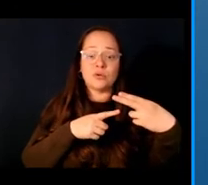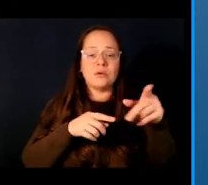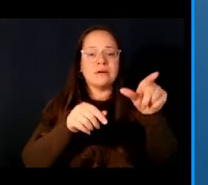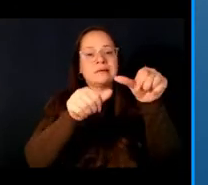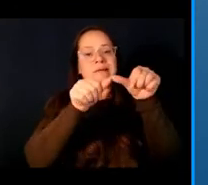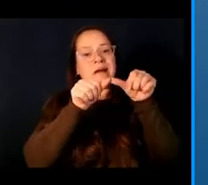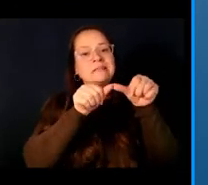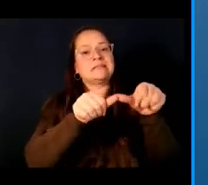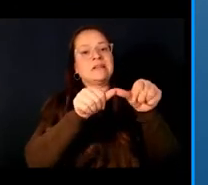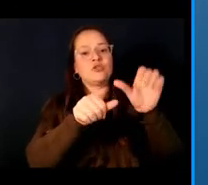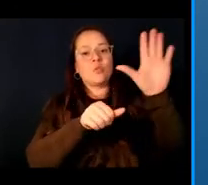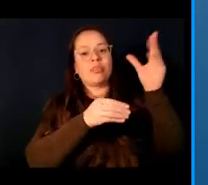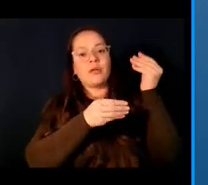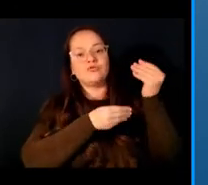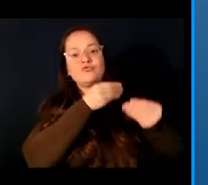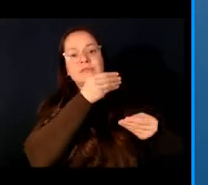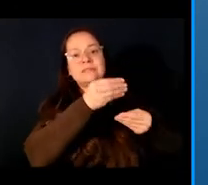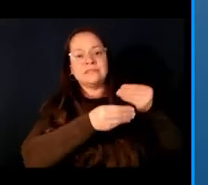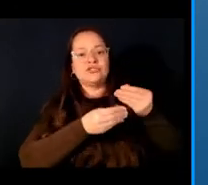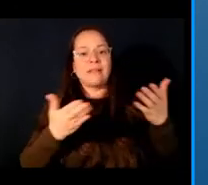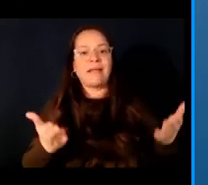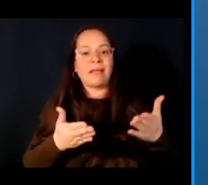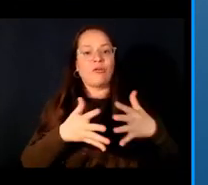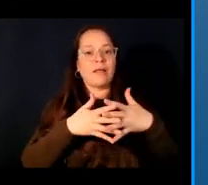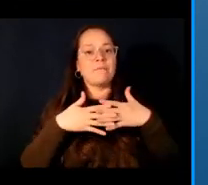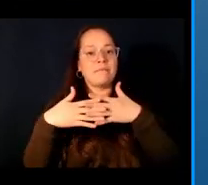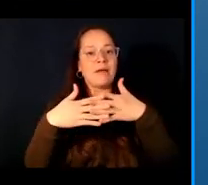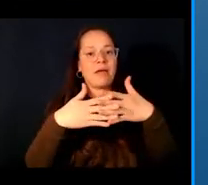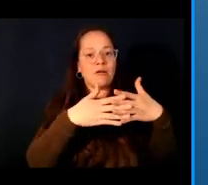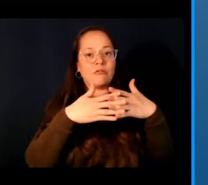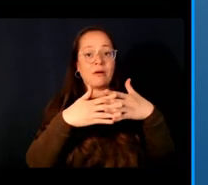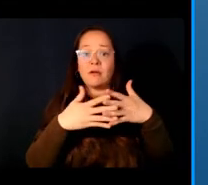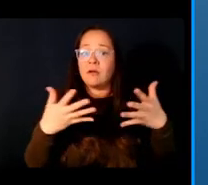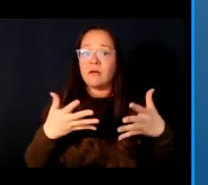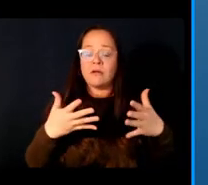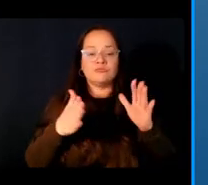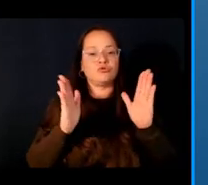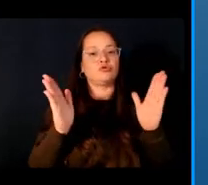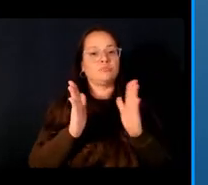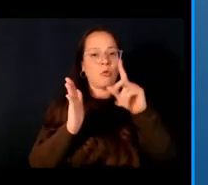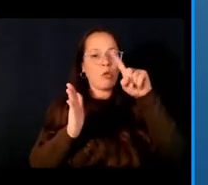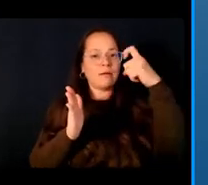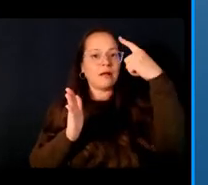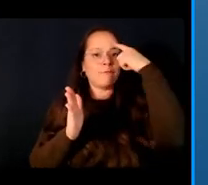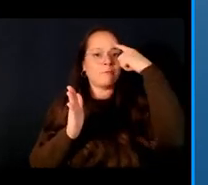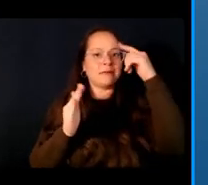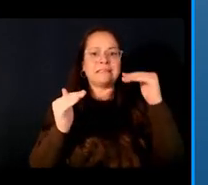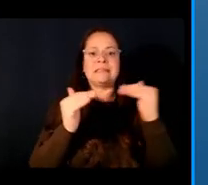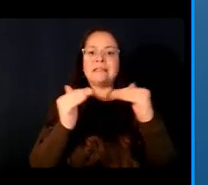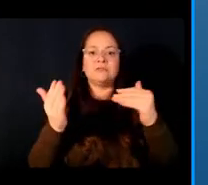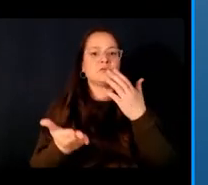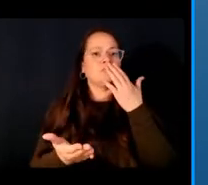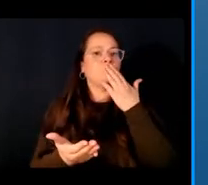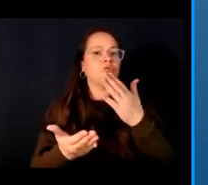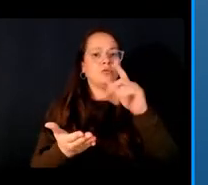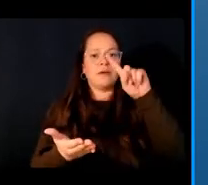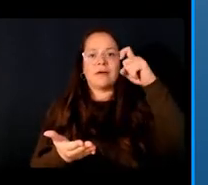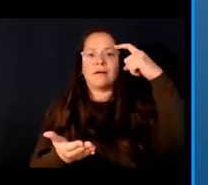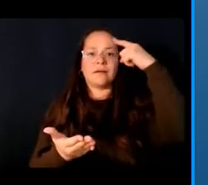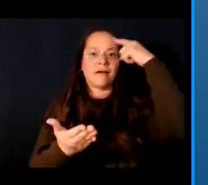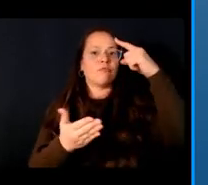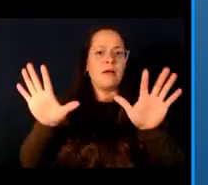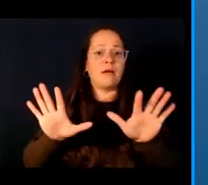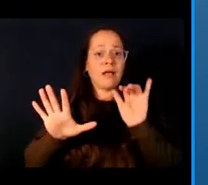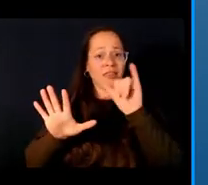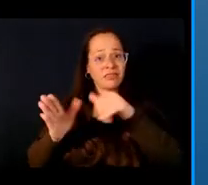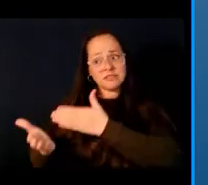the tradition the great tradition here in America that small government is good government small government by the people